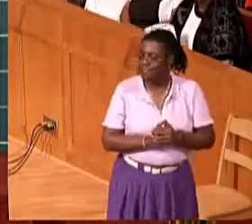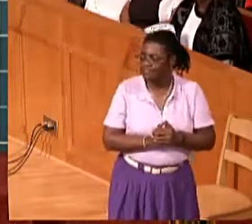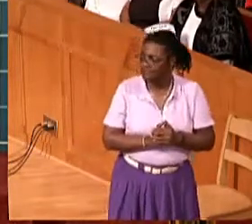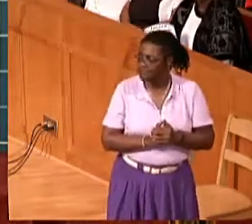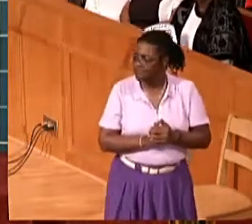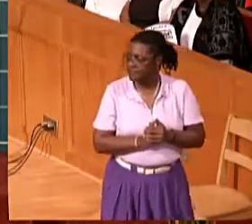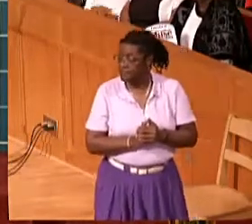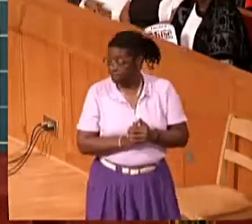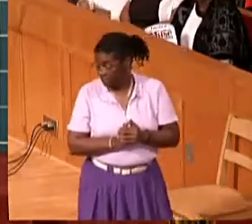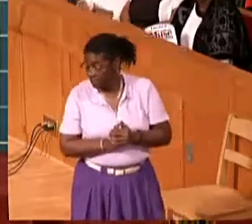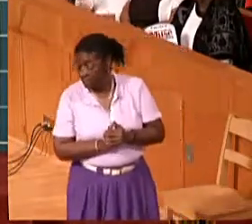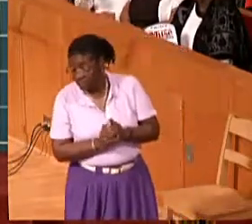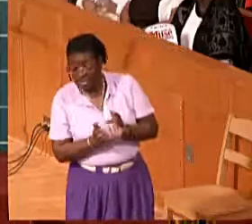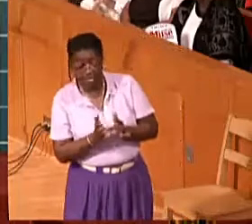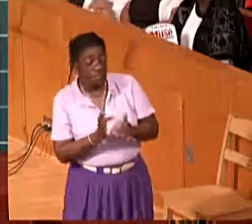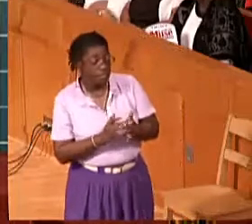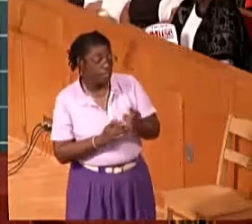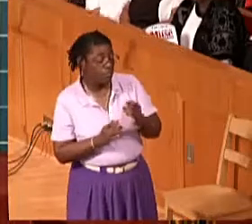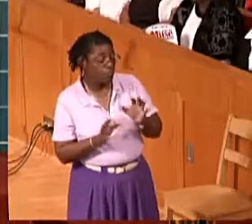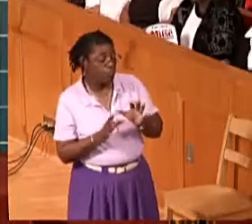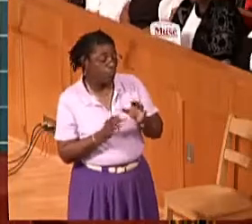can I take my time?